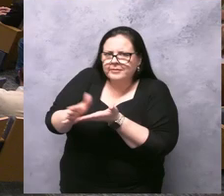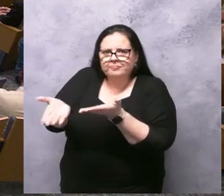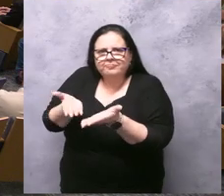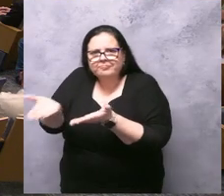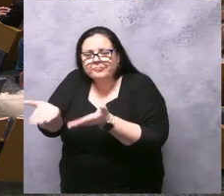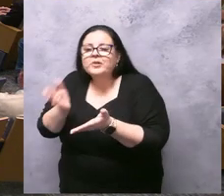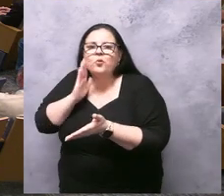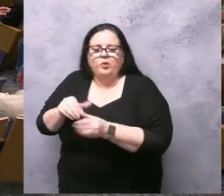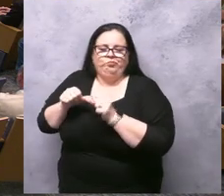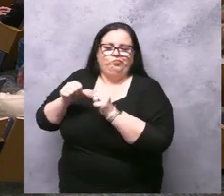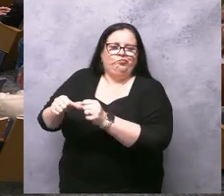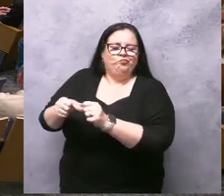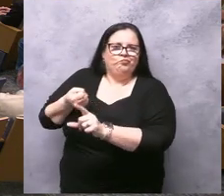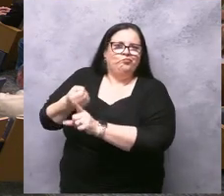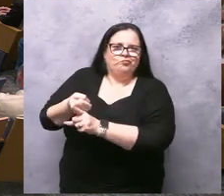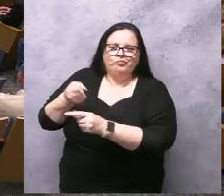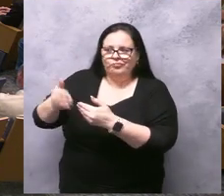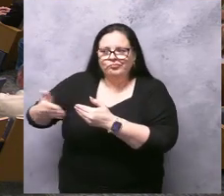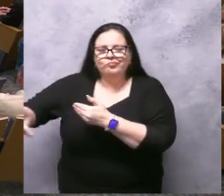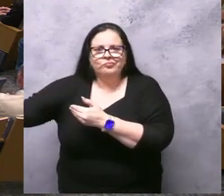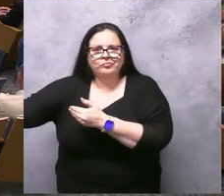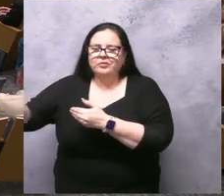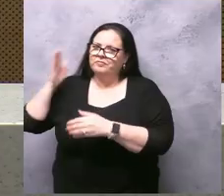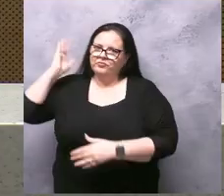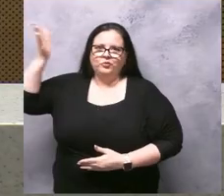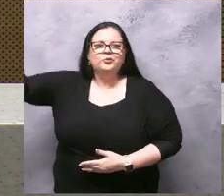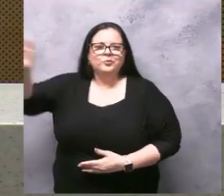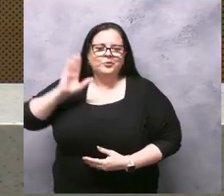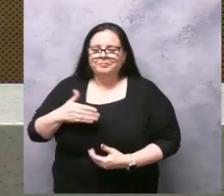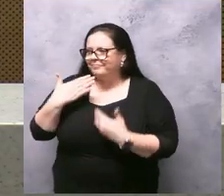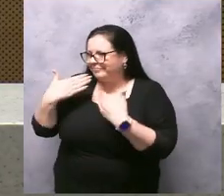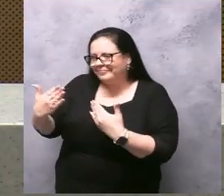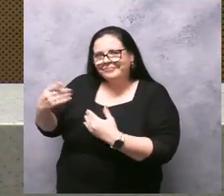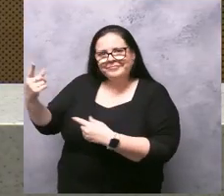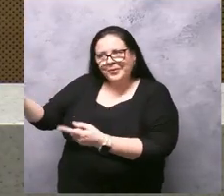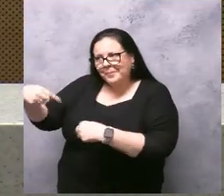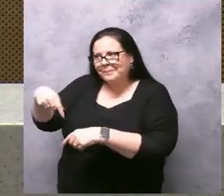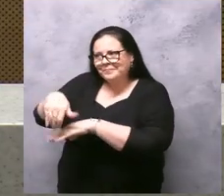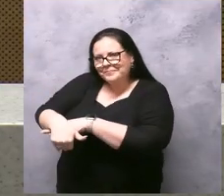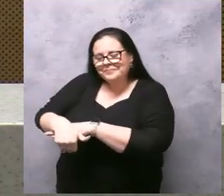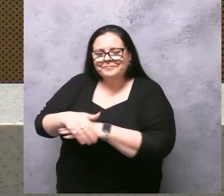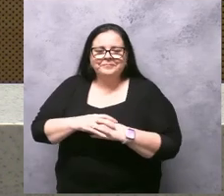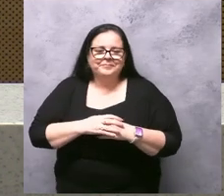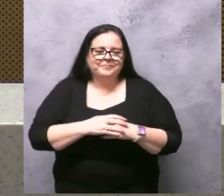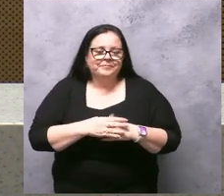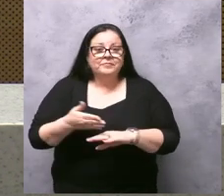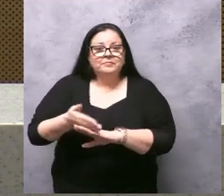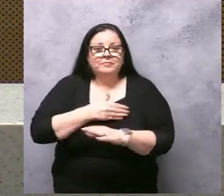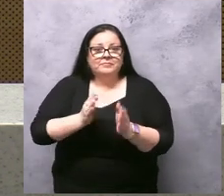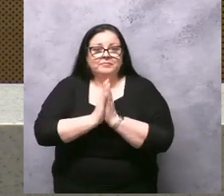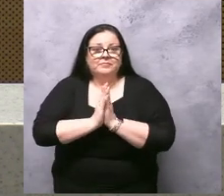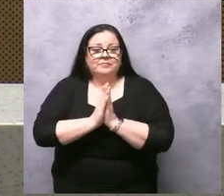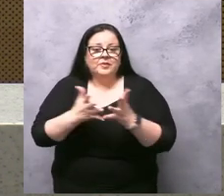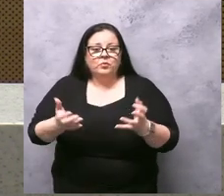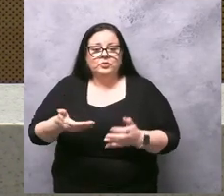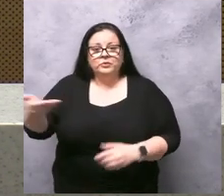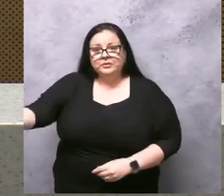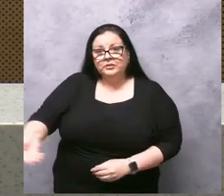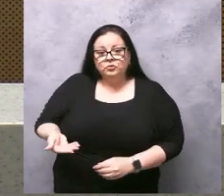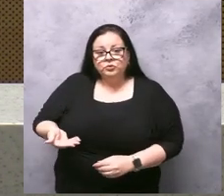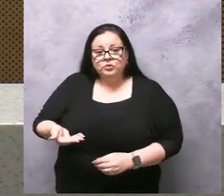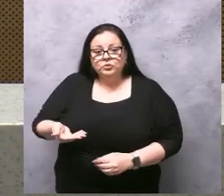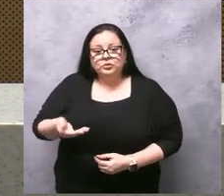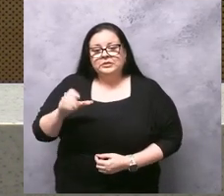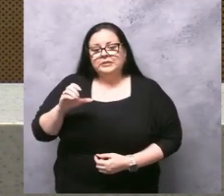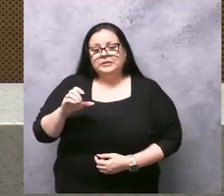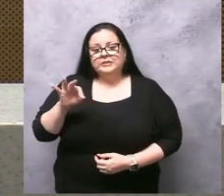will produce long-lasting results for future generations. Thank you, Reverend Joseph, for being here tonight. Before the invocation, I'd like to introduce the Cypress Ridge